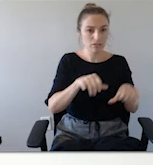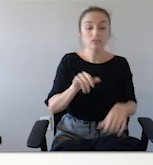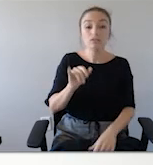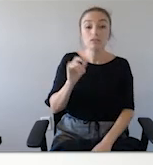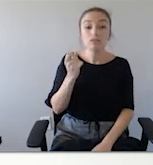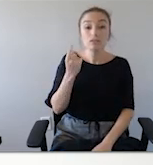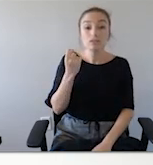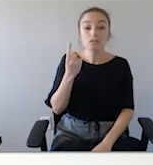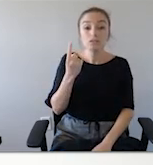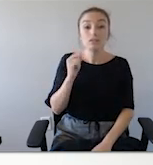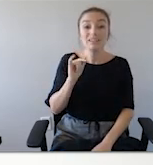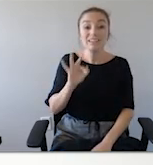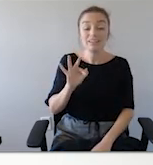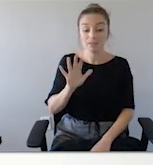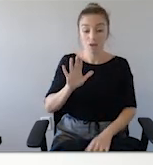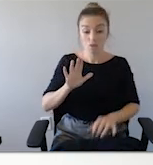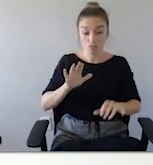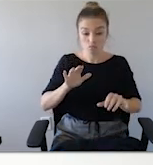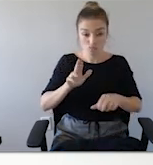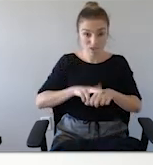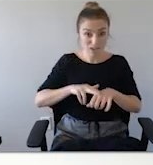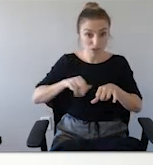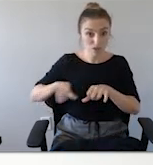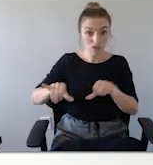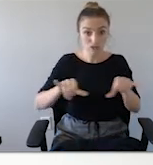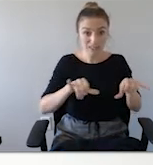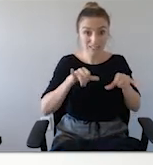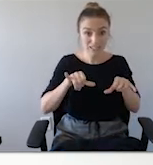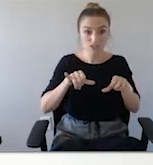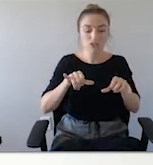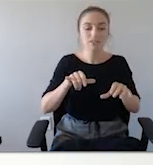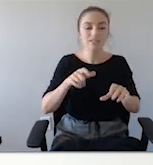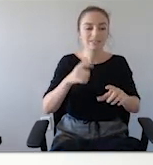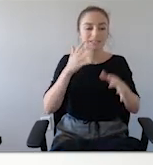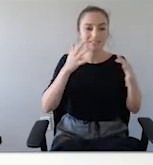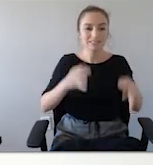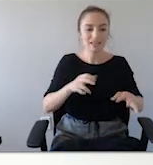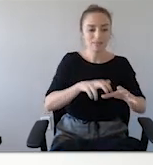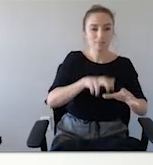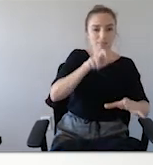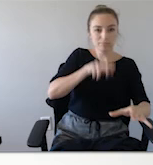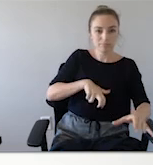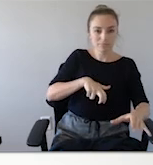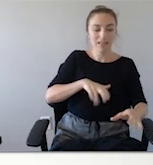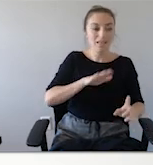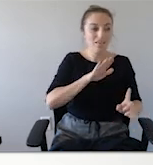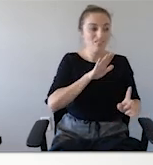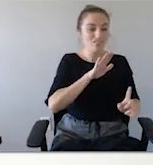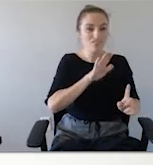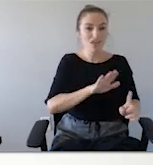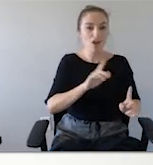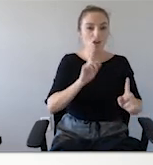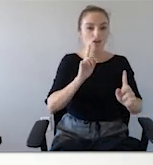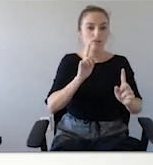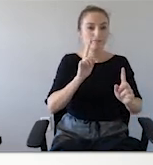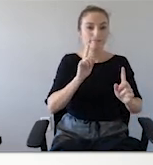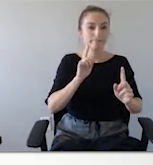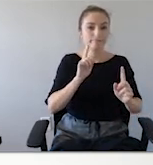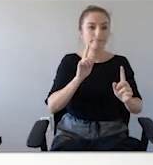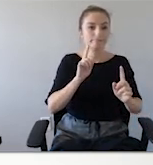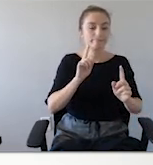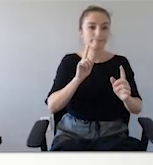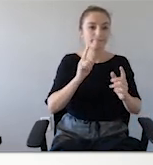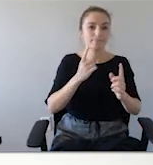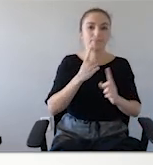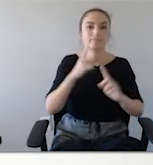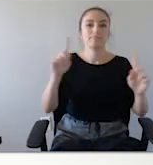good if you guys all thought about it, and is this student really meeting, there's the criteria. You don't just pull a kid off of standards